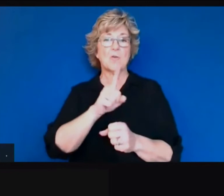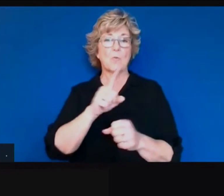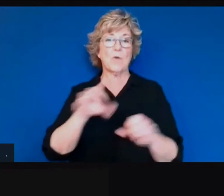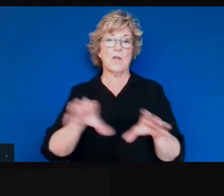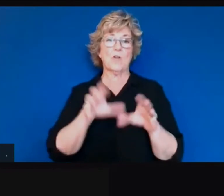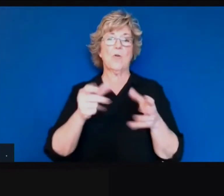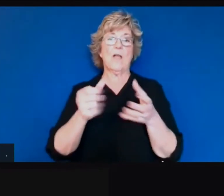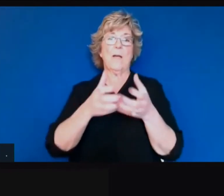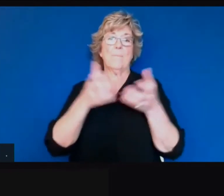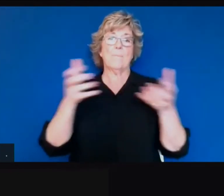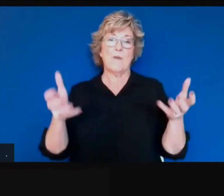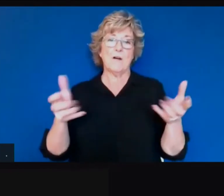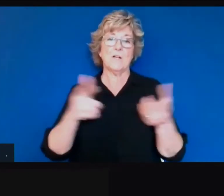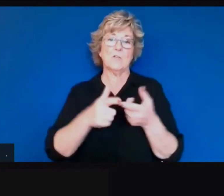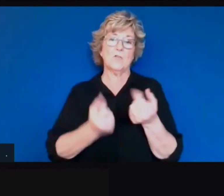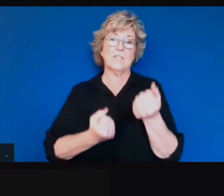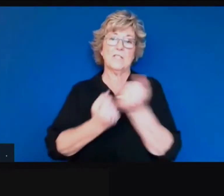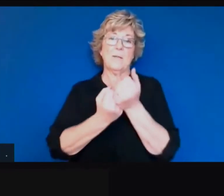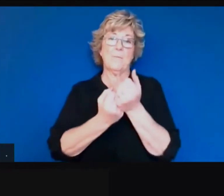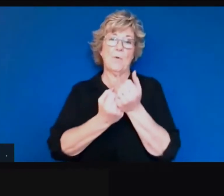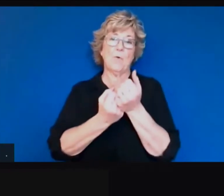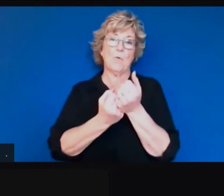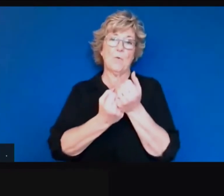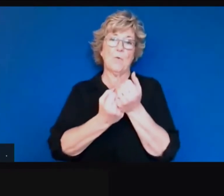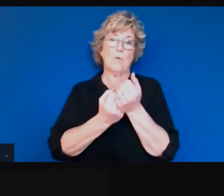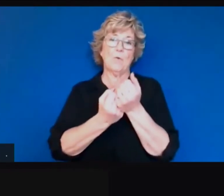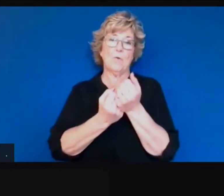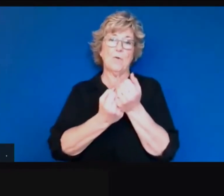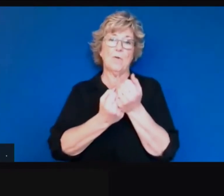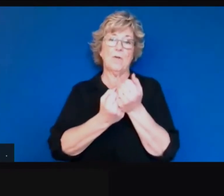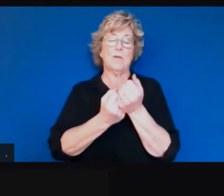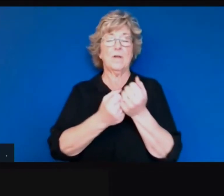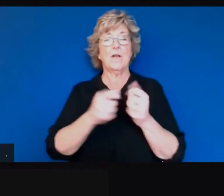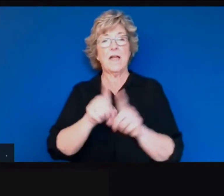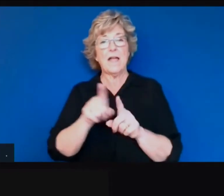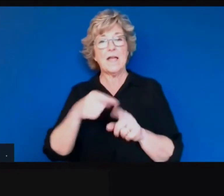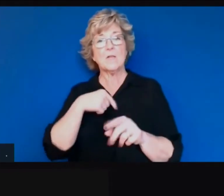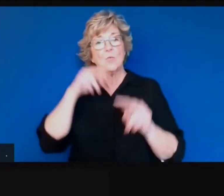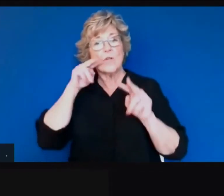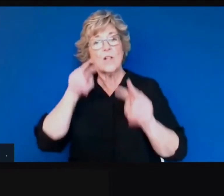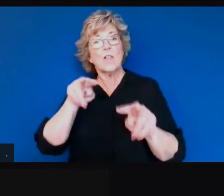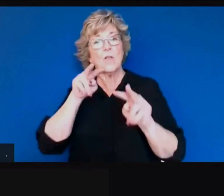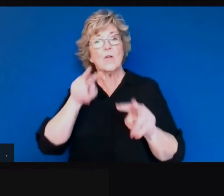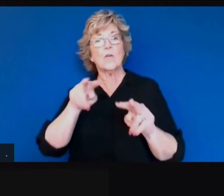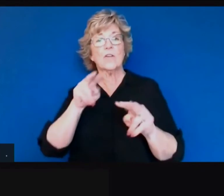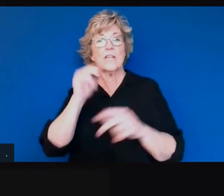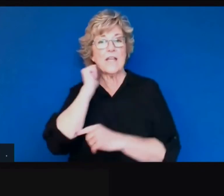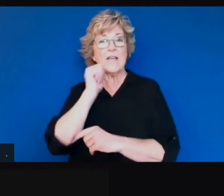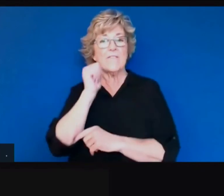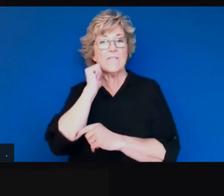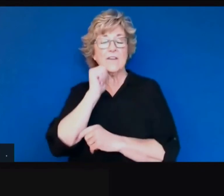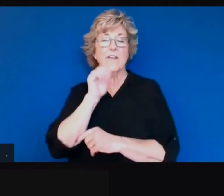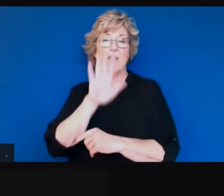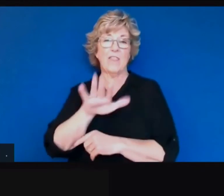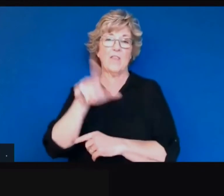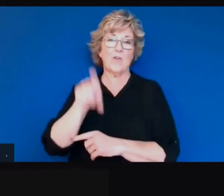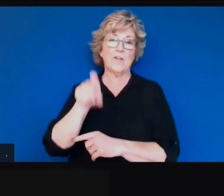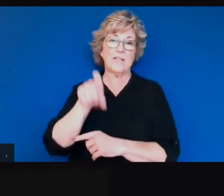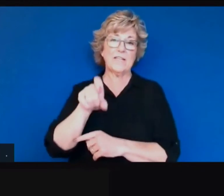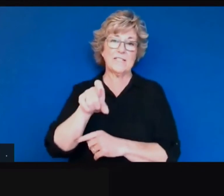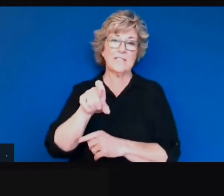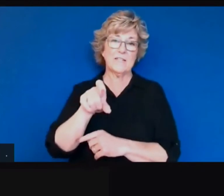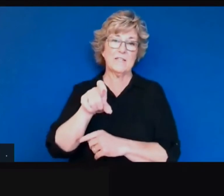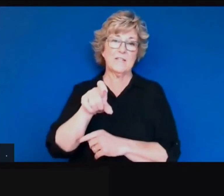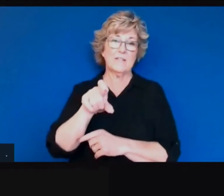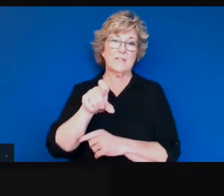as we can to support each facility as we sort of day over day increase that need for that